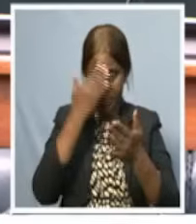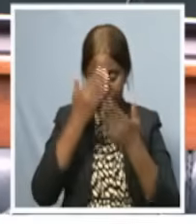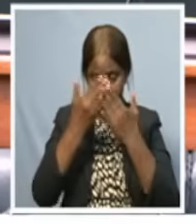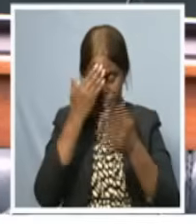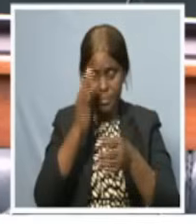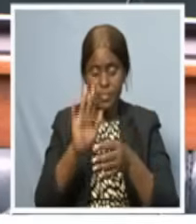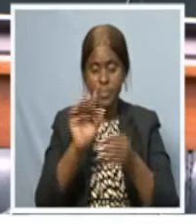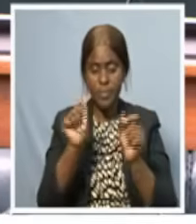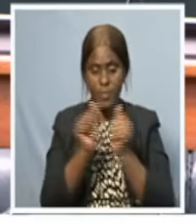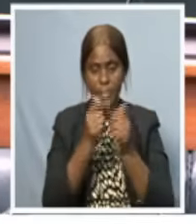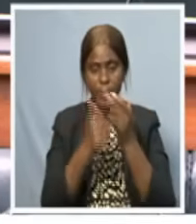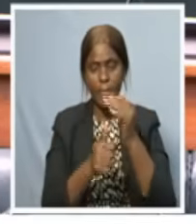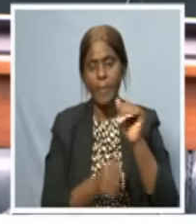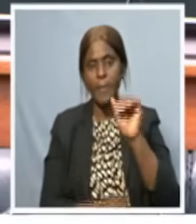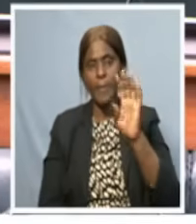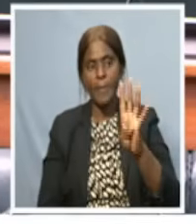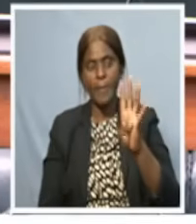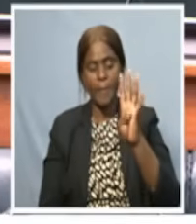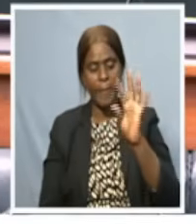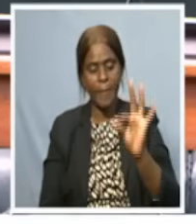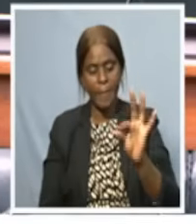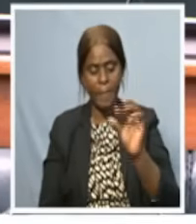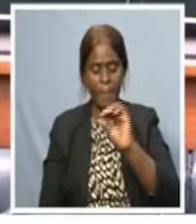studying, and also